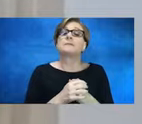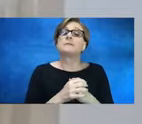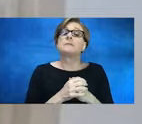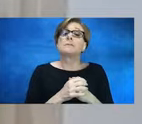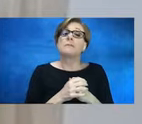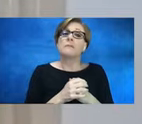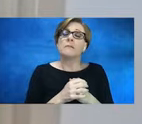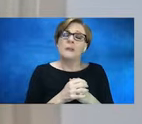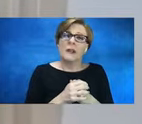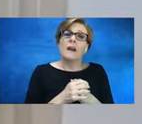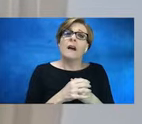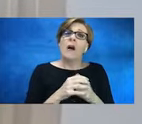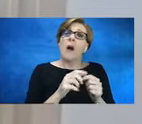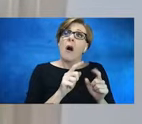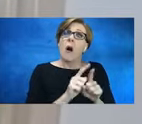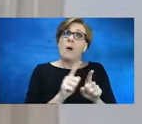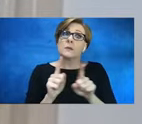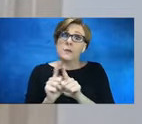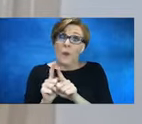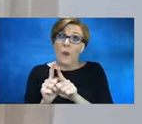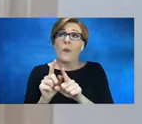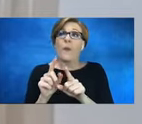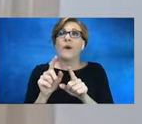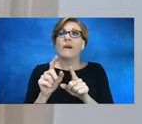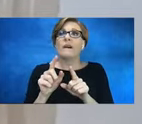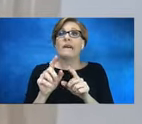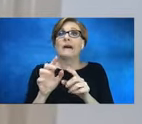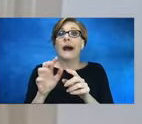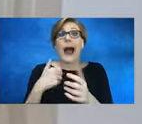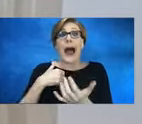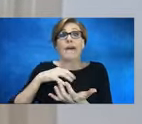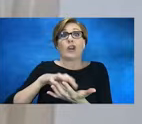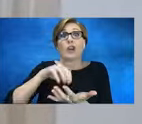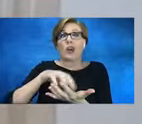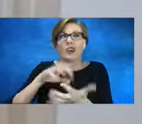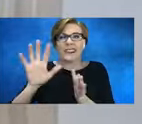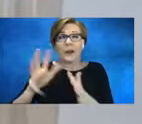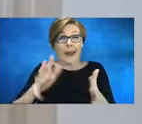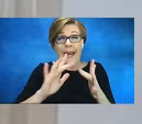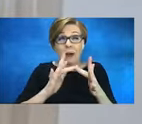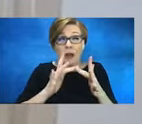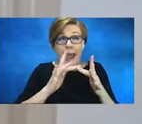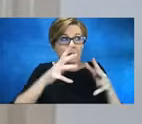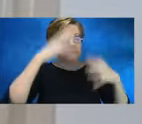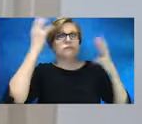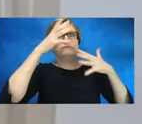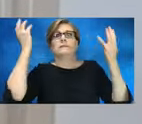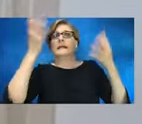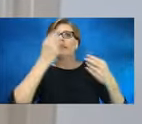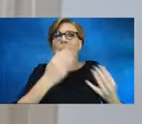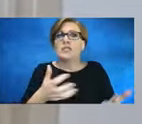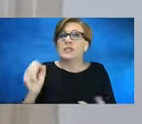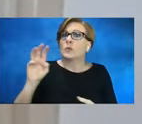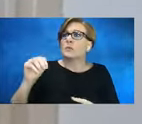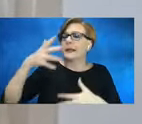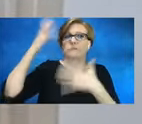through those conversations, as well as the swirling amount of information on the internet, through social media platforms, as well